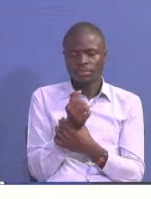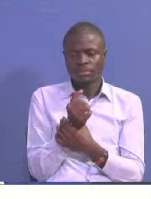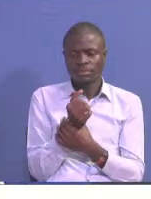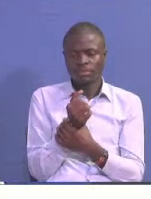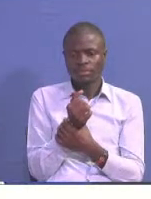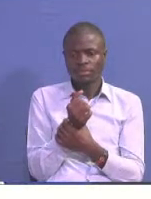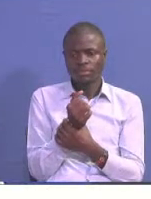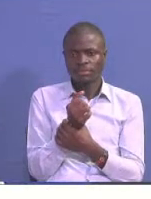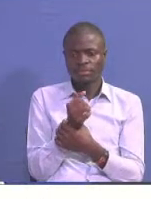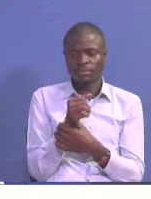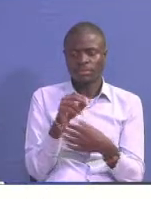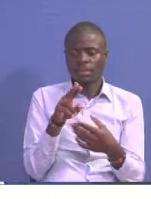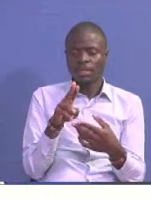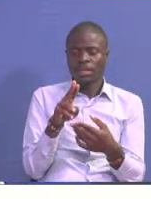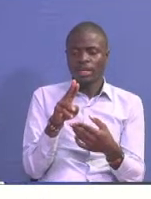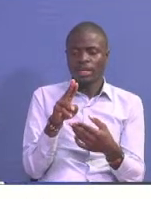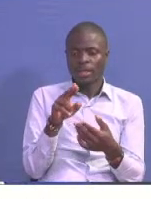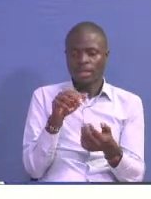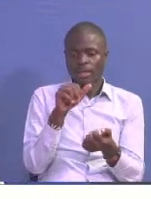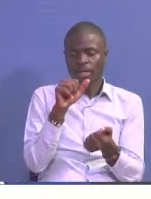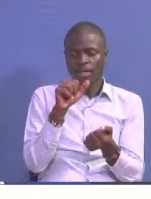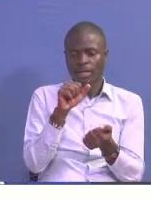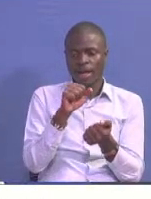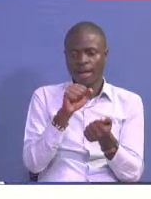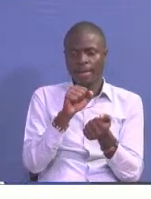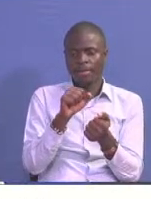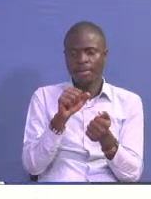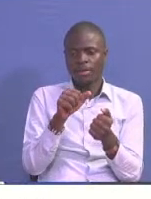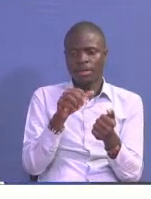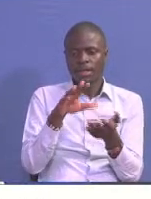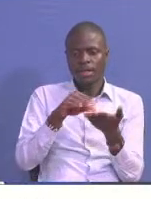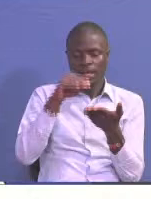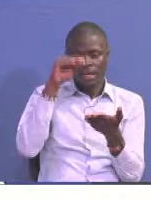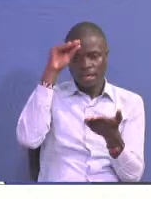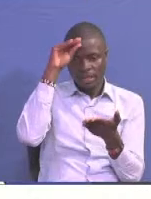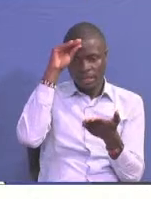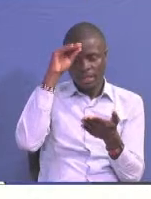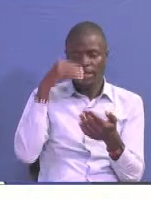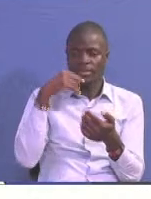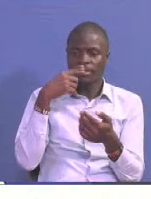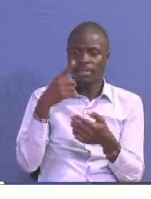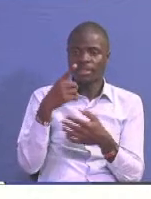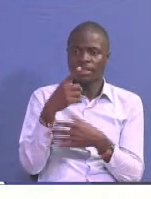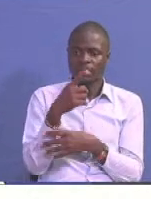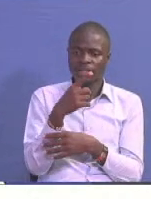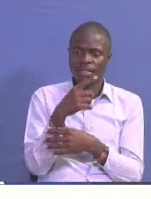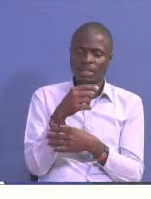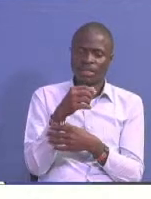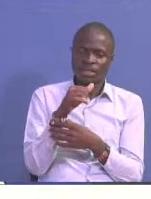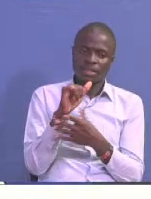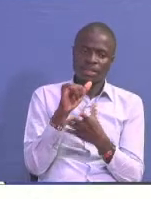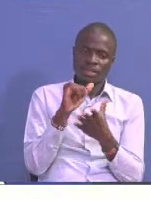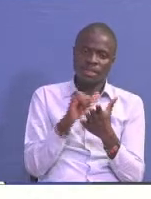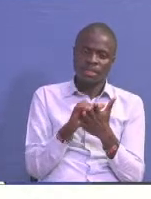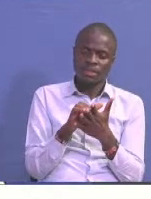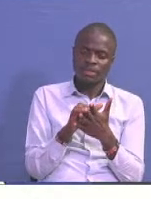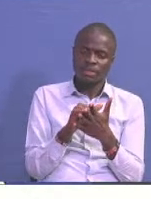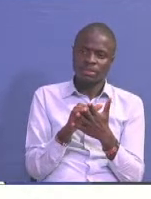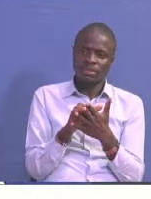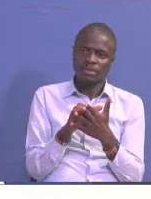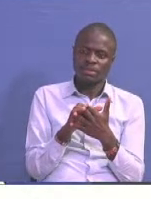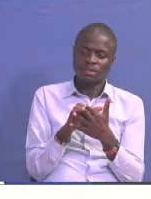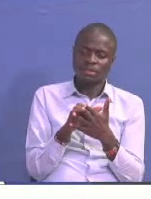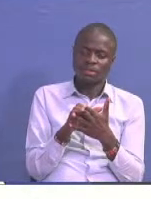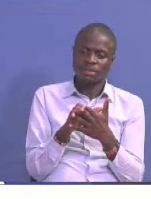The updating of systems or learning, let me say that